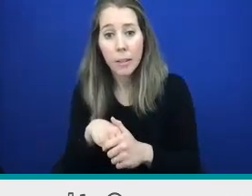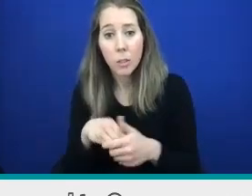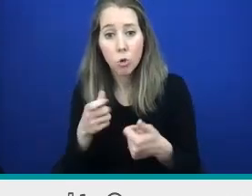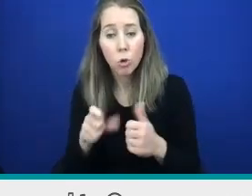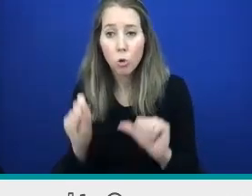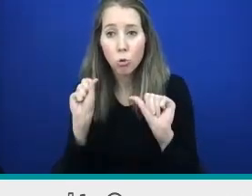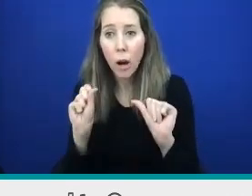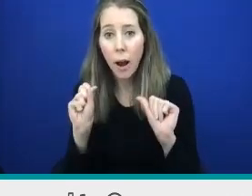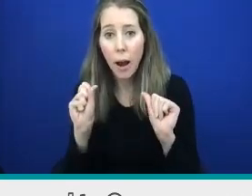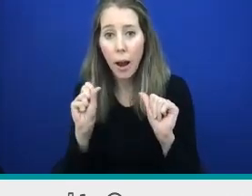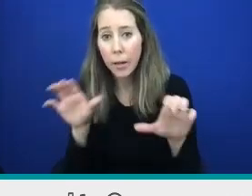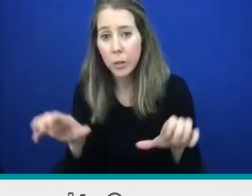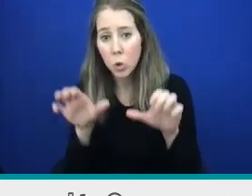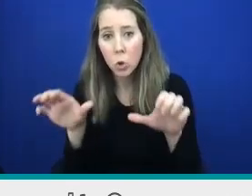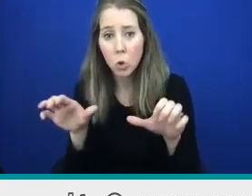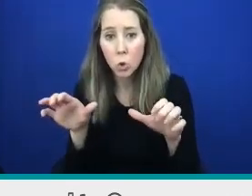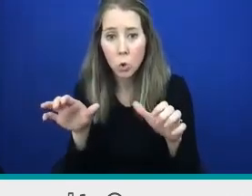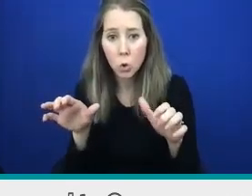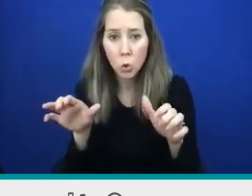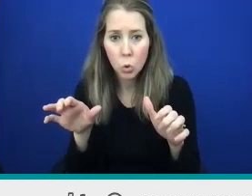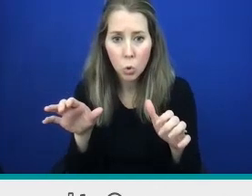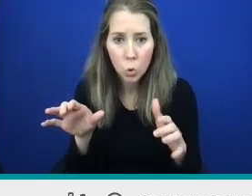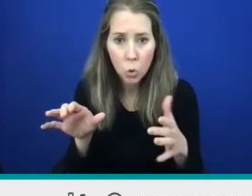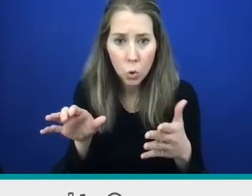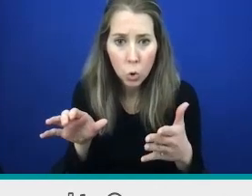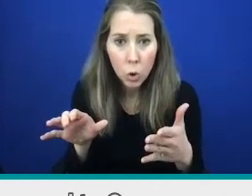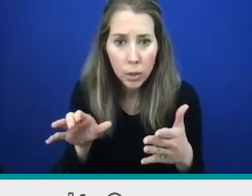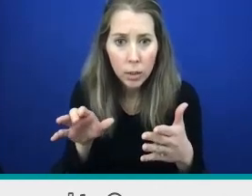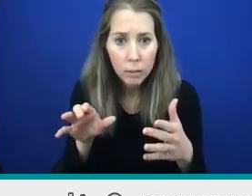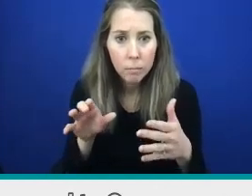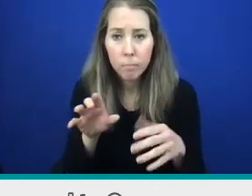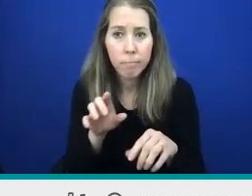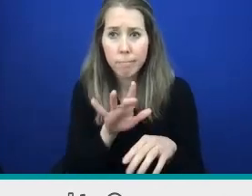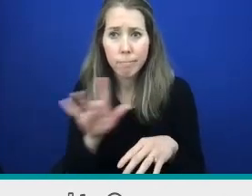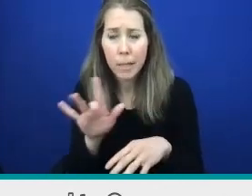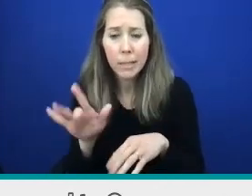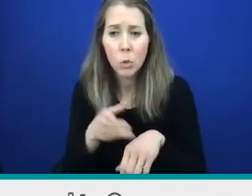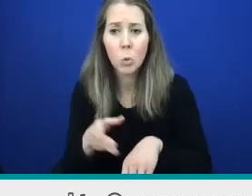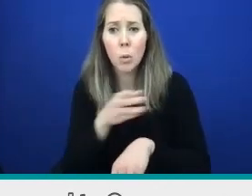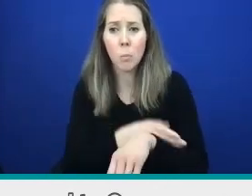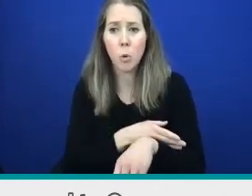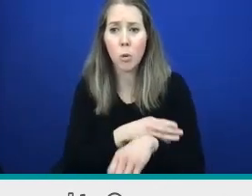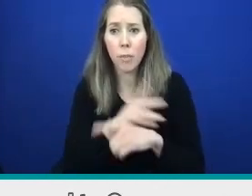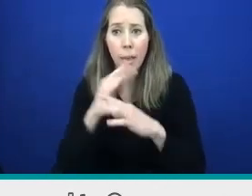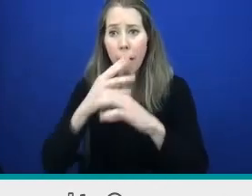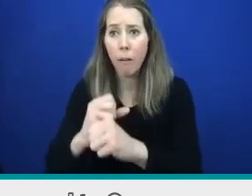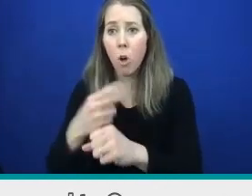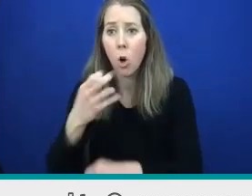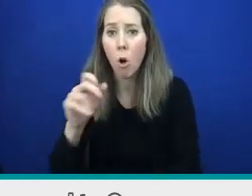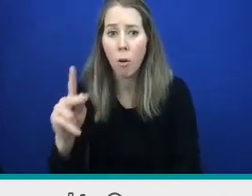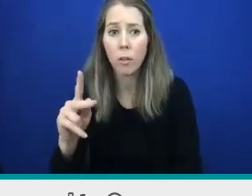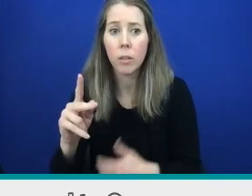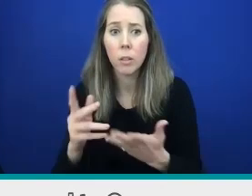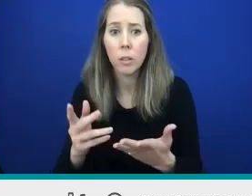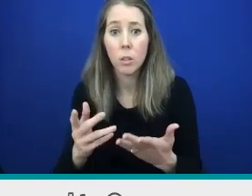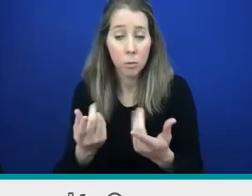try doing blah, blah, blah to improve the hook here. So